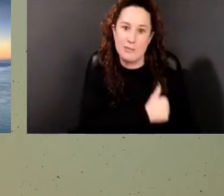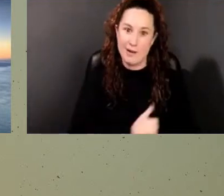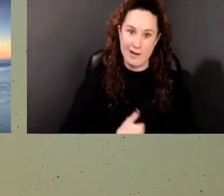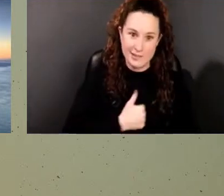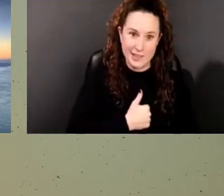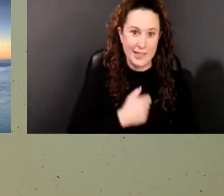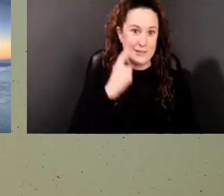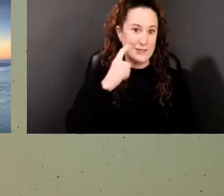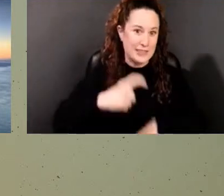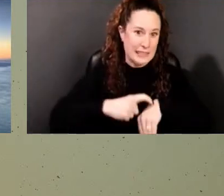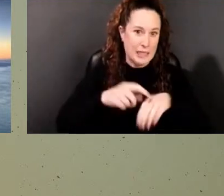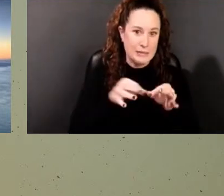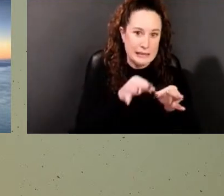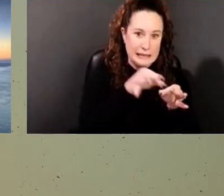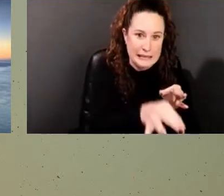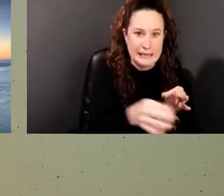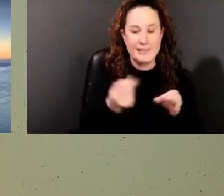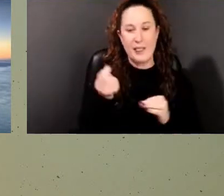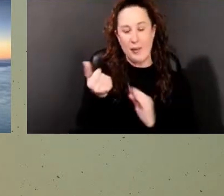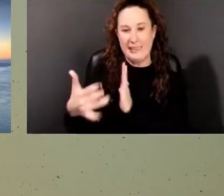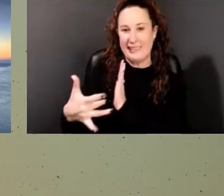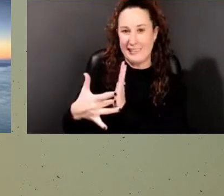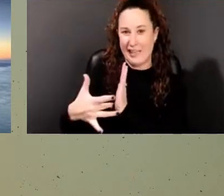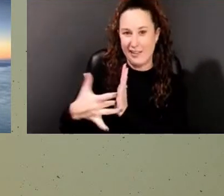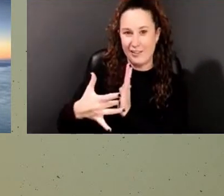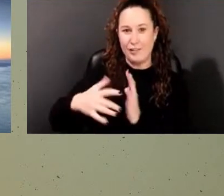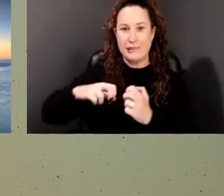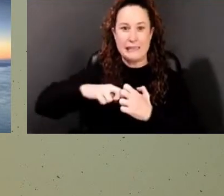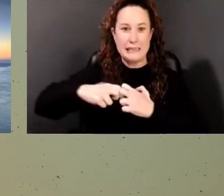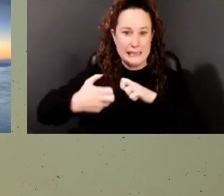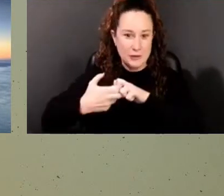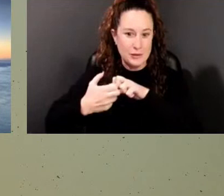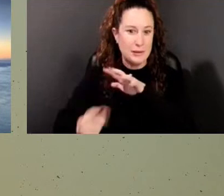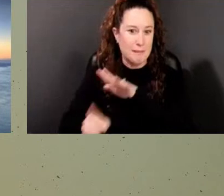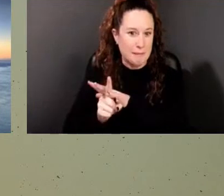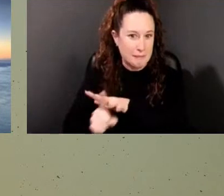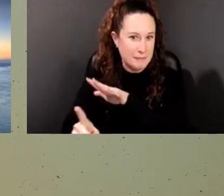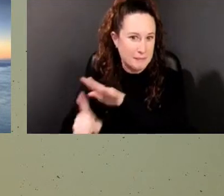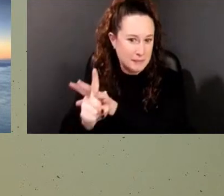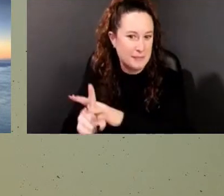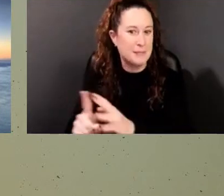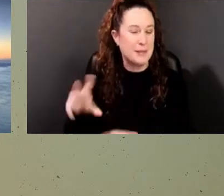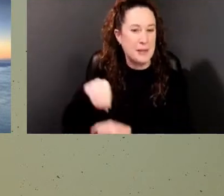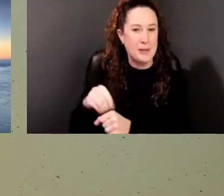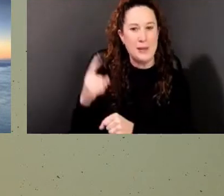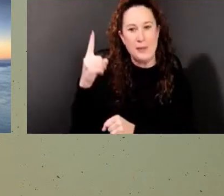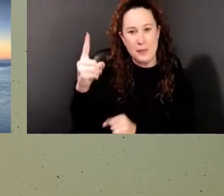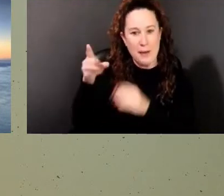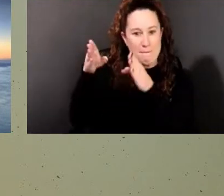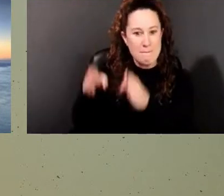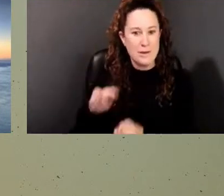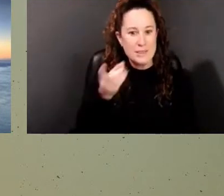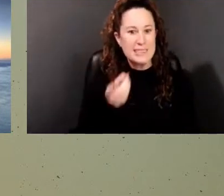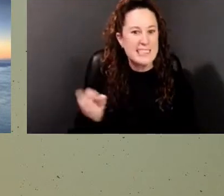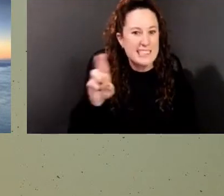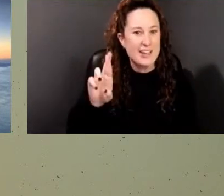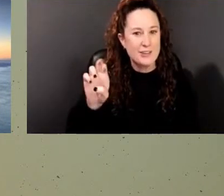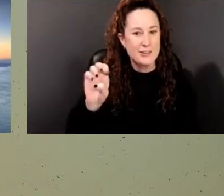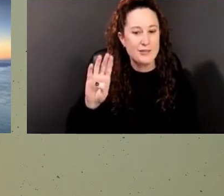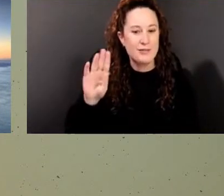We're having some technical difficulties bringing Dr. Rita Hollingsworth online. Oh, you had to tell all of